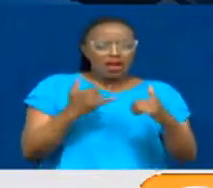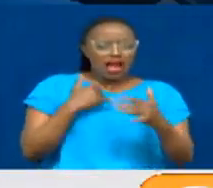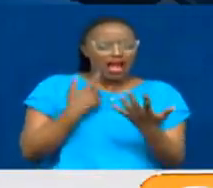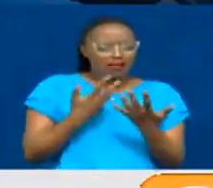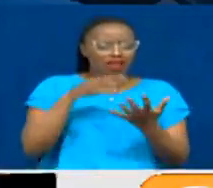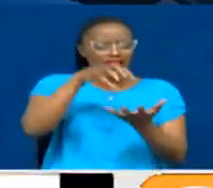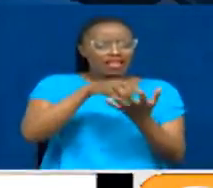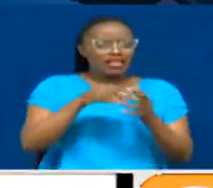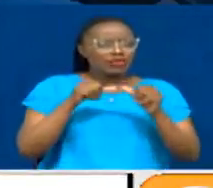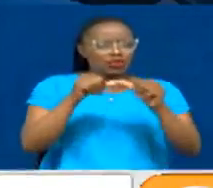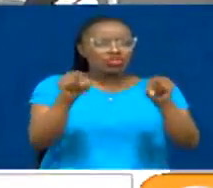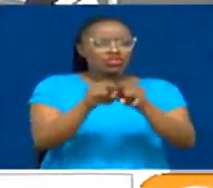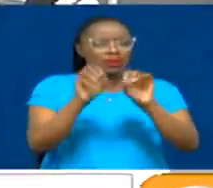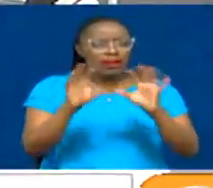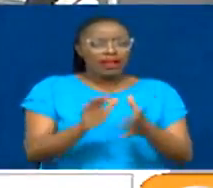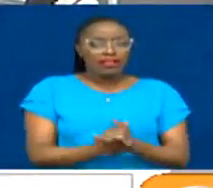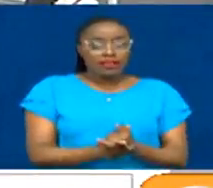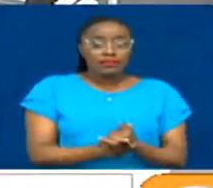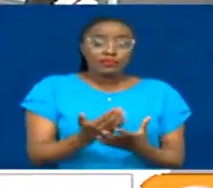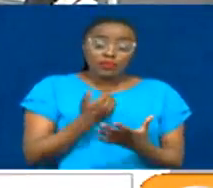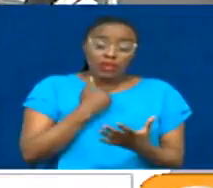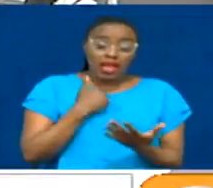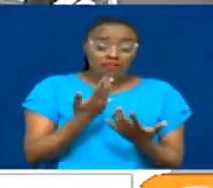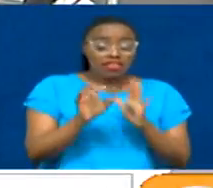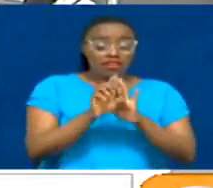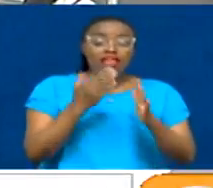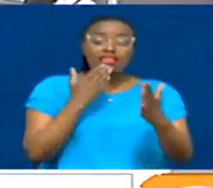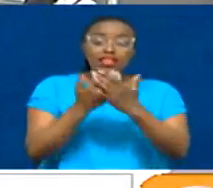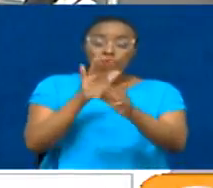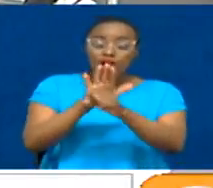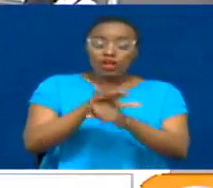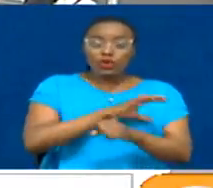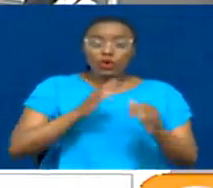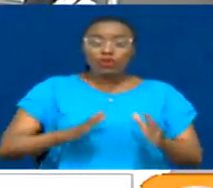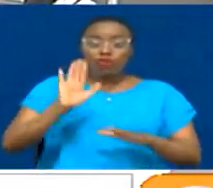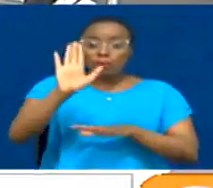so that we don't have that going on again. Make an example out of the offenders. Thank you so much, Commissioner, for your time.